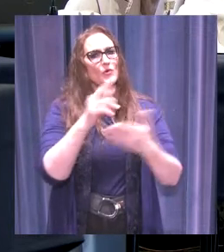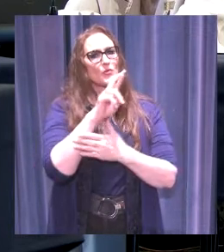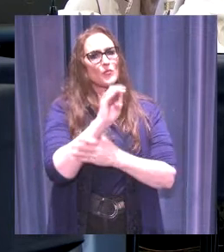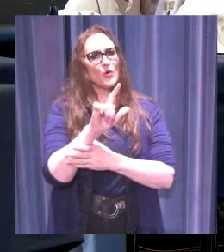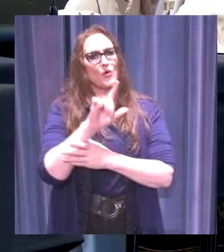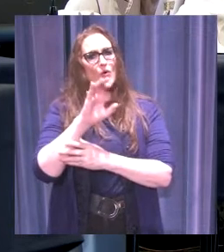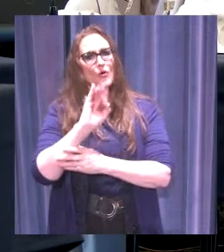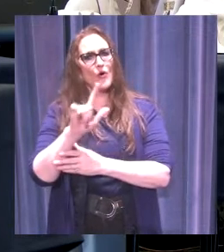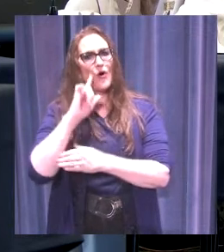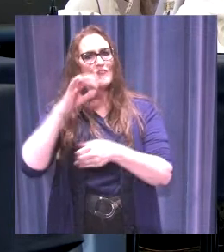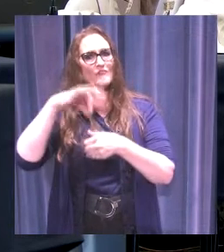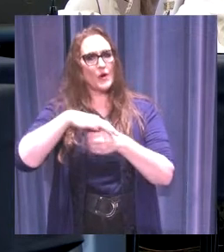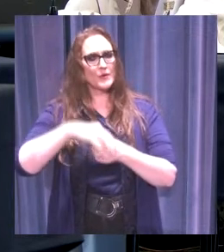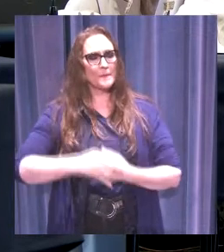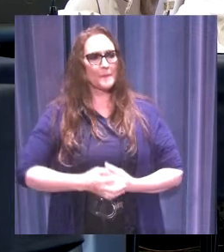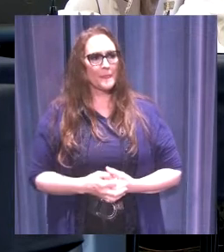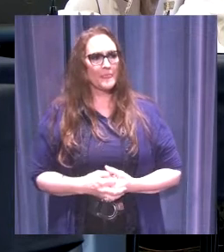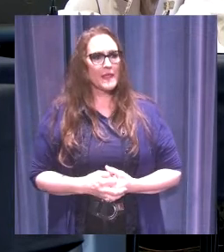vote.